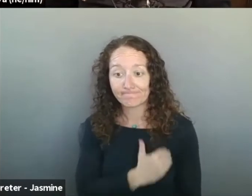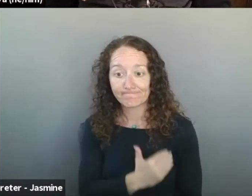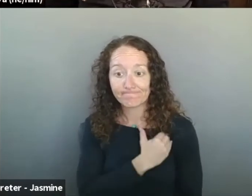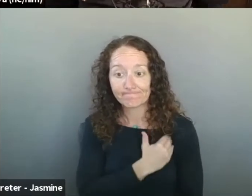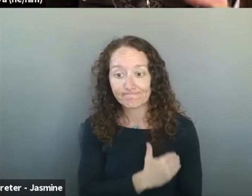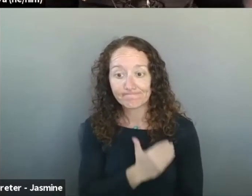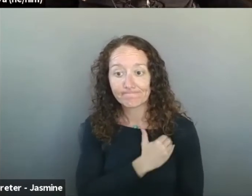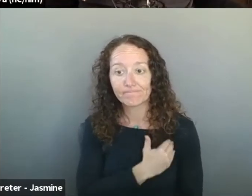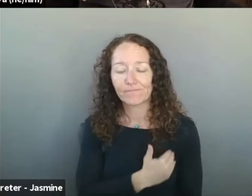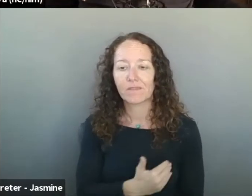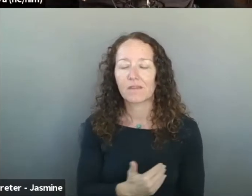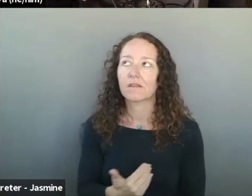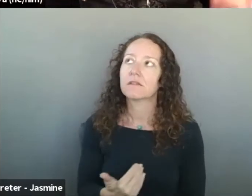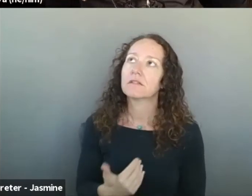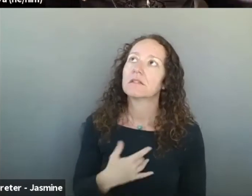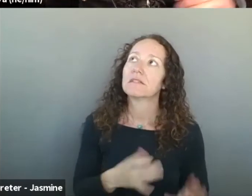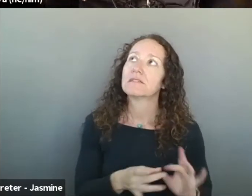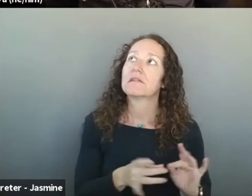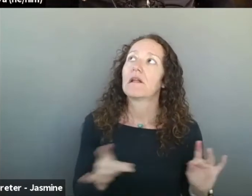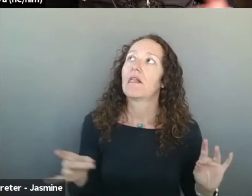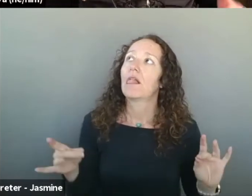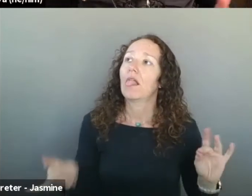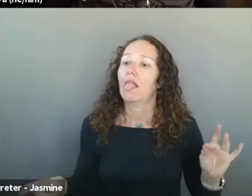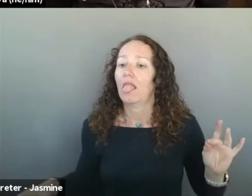God, I wish I knew how to finish this sentence.